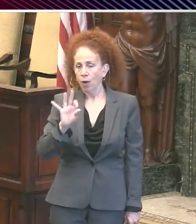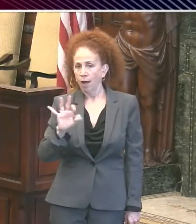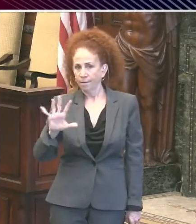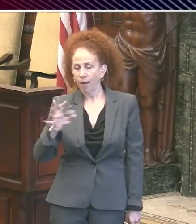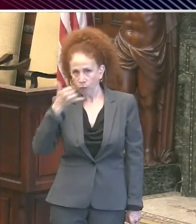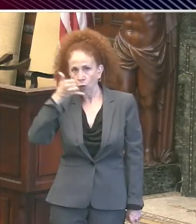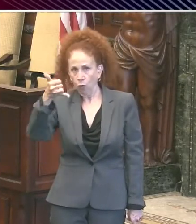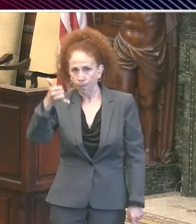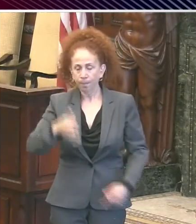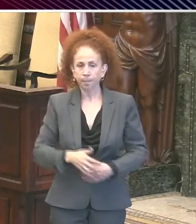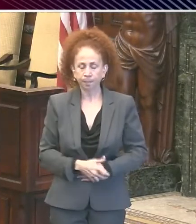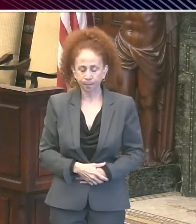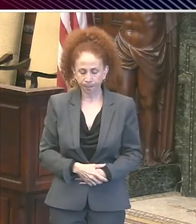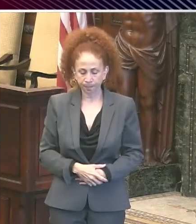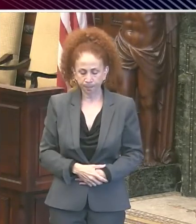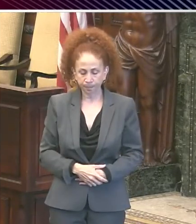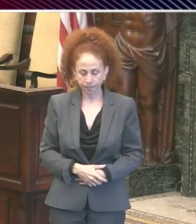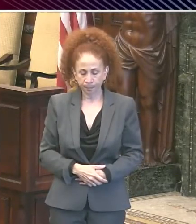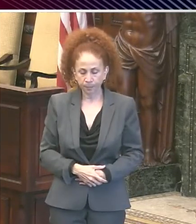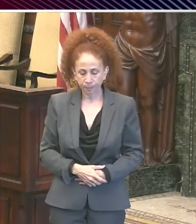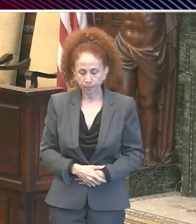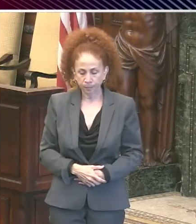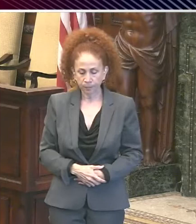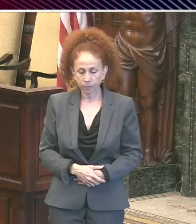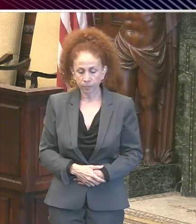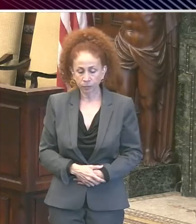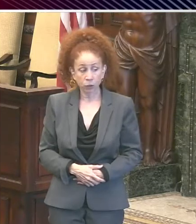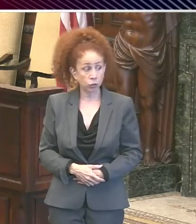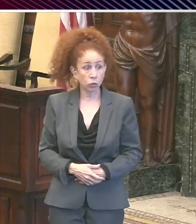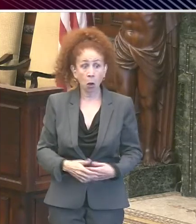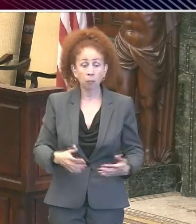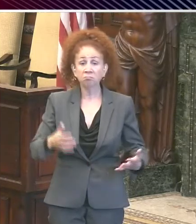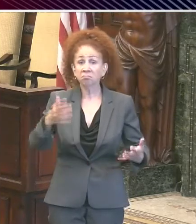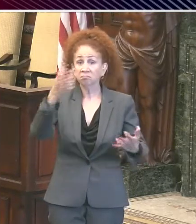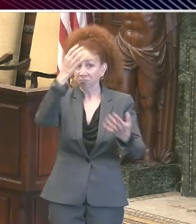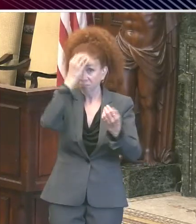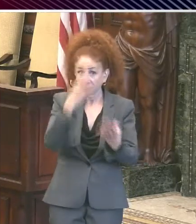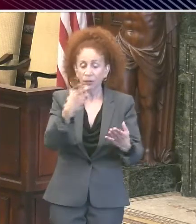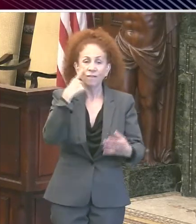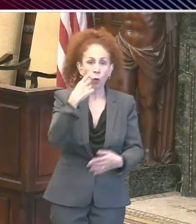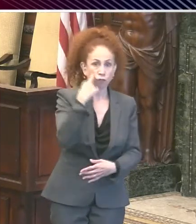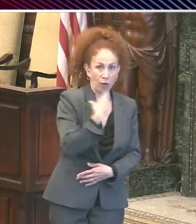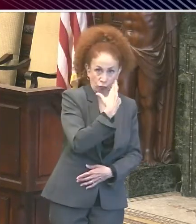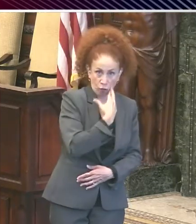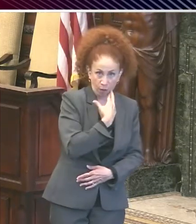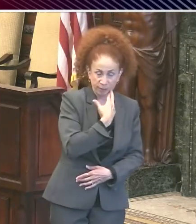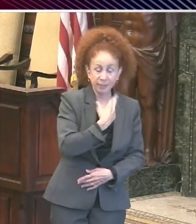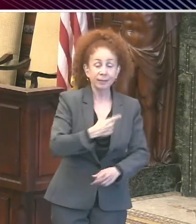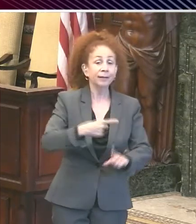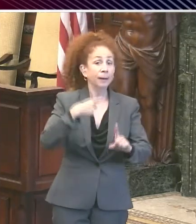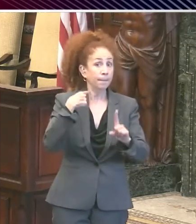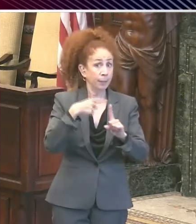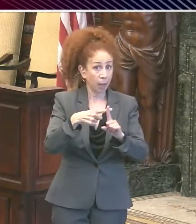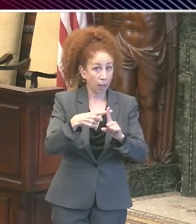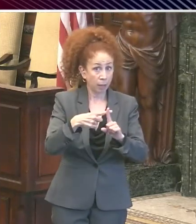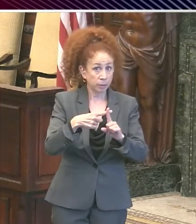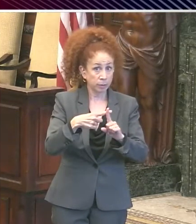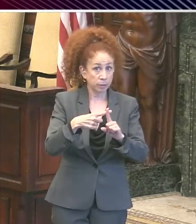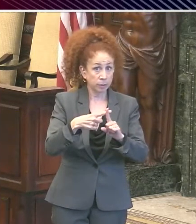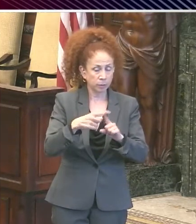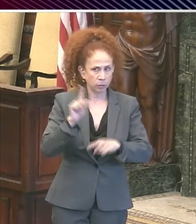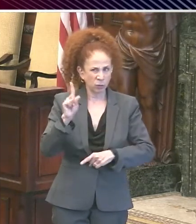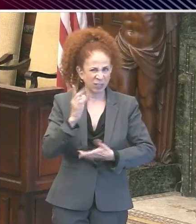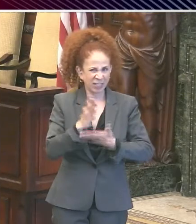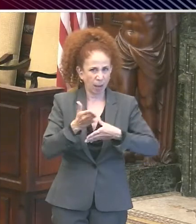215-685-7495. So that's information for restaurants. It's also information for, let me stop my share